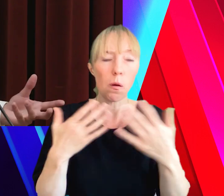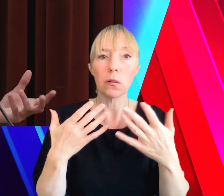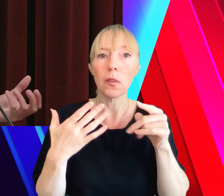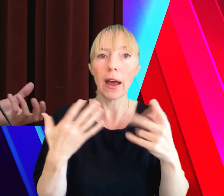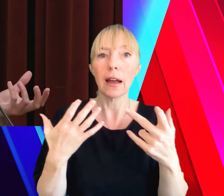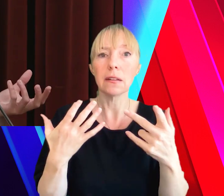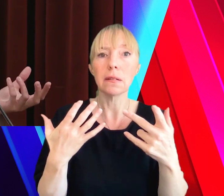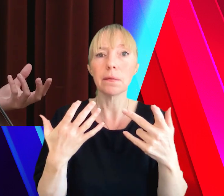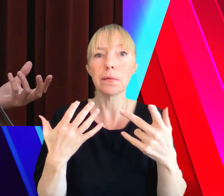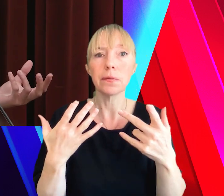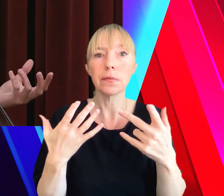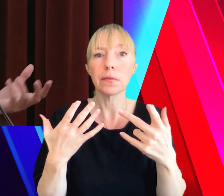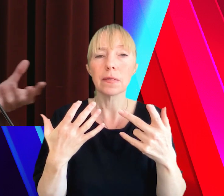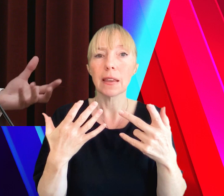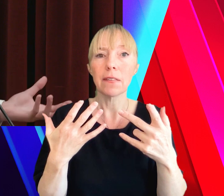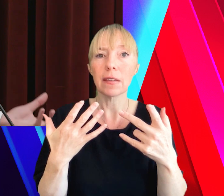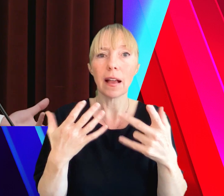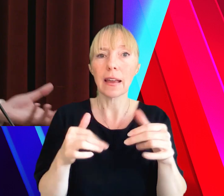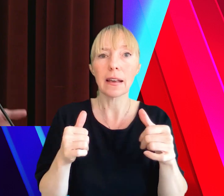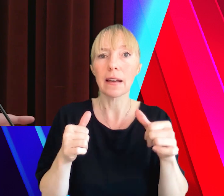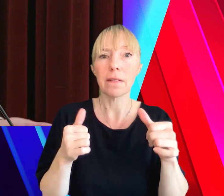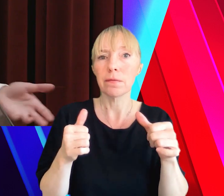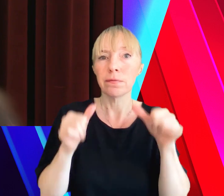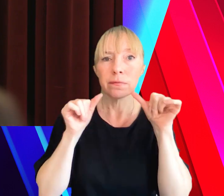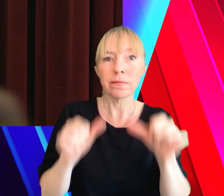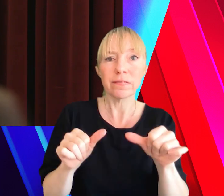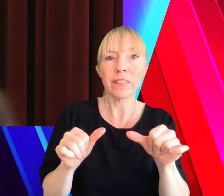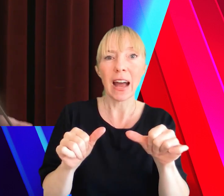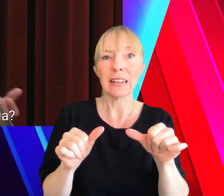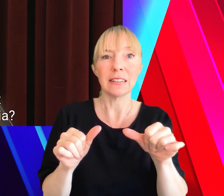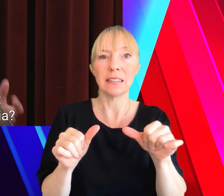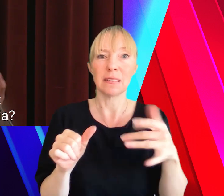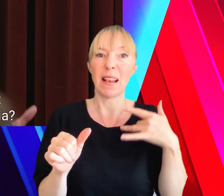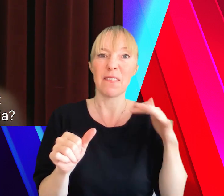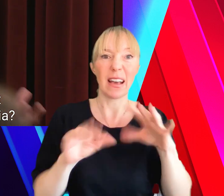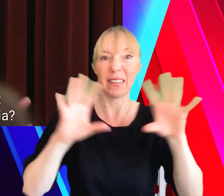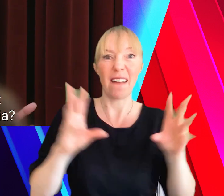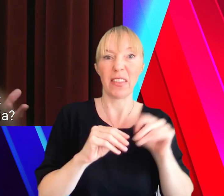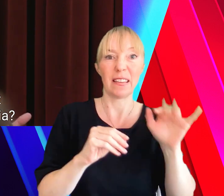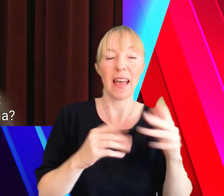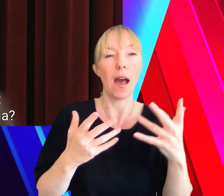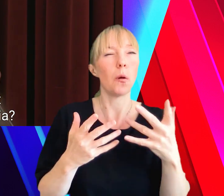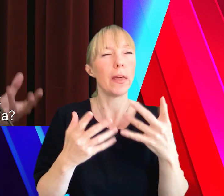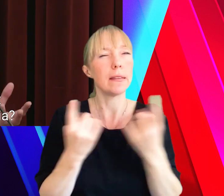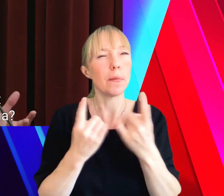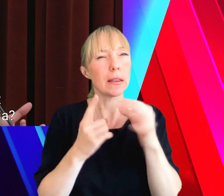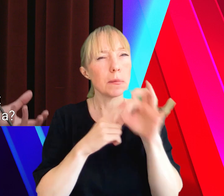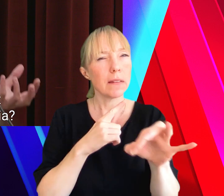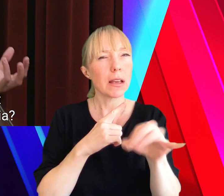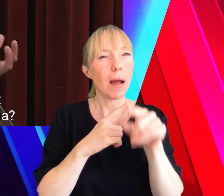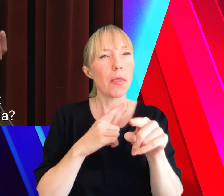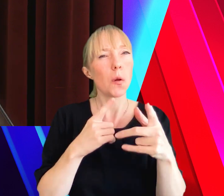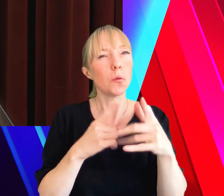fan content? Like is it just that fan content lives there because that's where everything is? Or is there something specific about those like platforms and about social